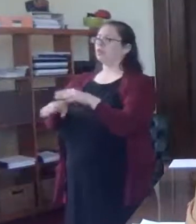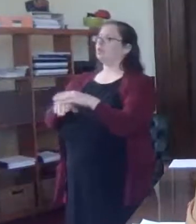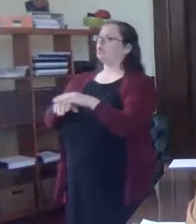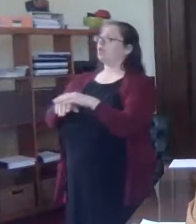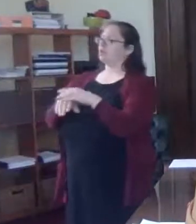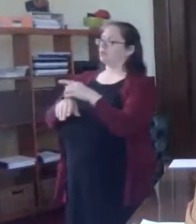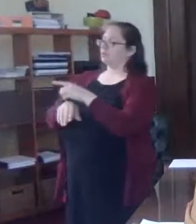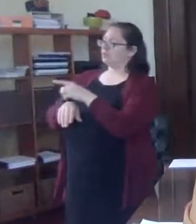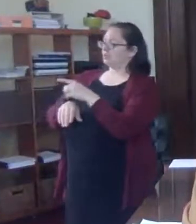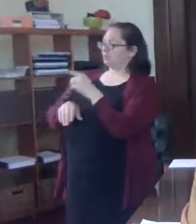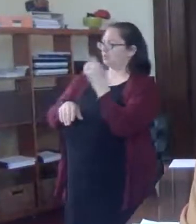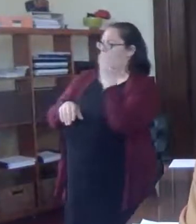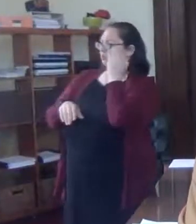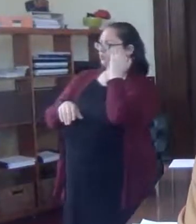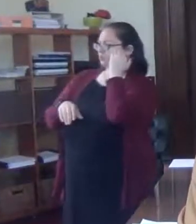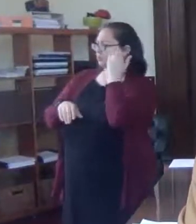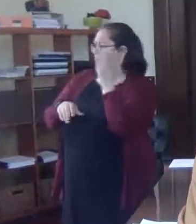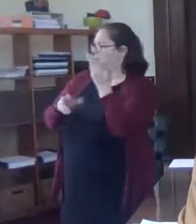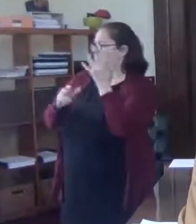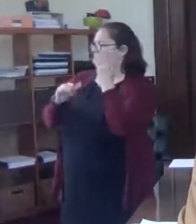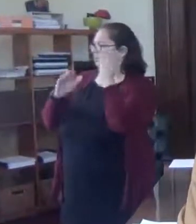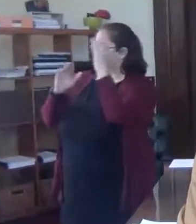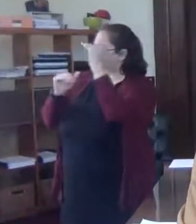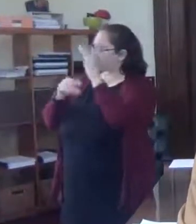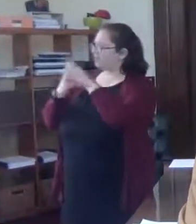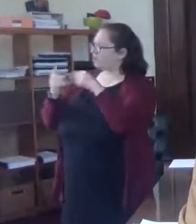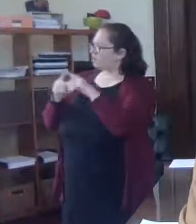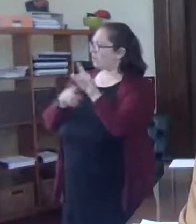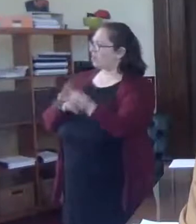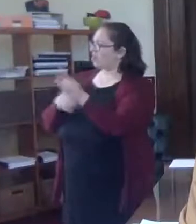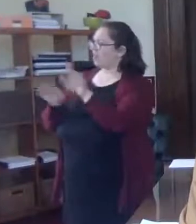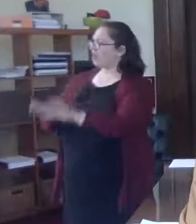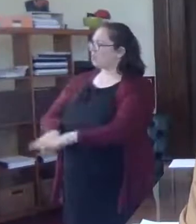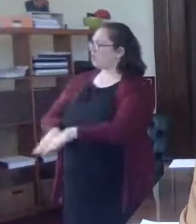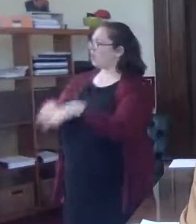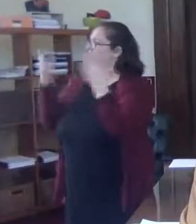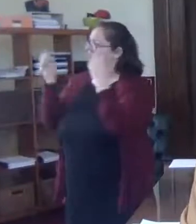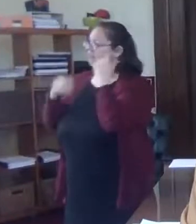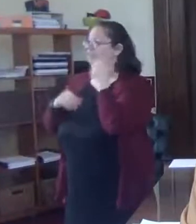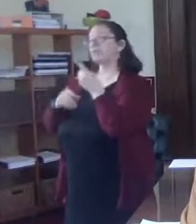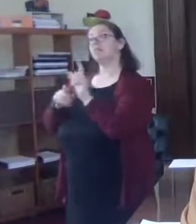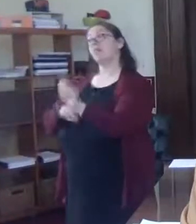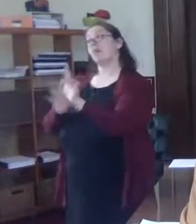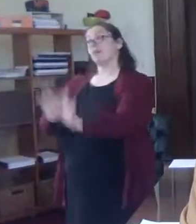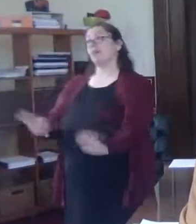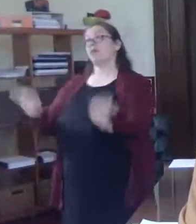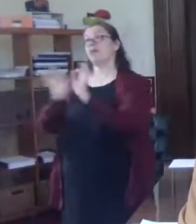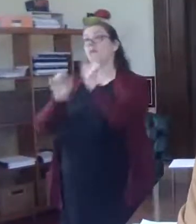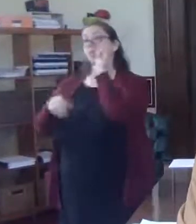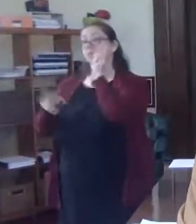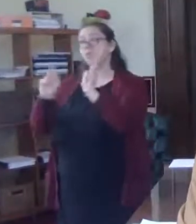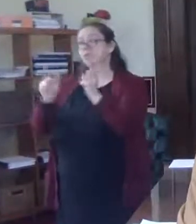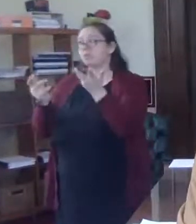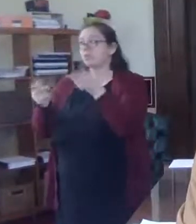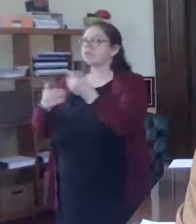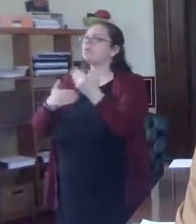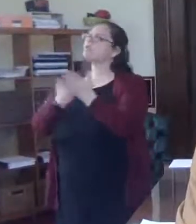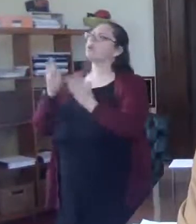anticipate, or where in the process do you anticipate them being open? They're an important lifeline for people with internet access and